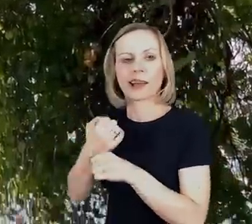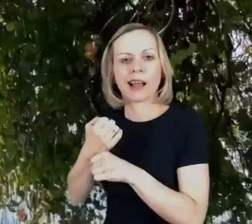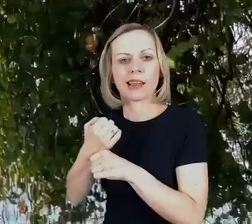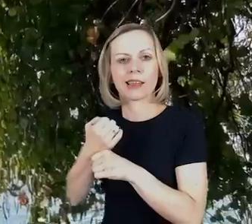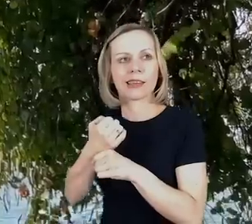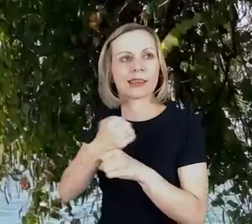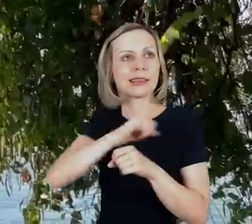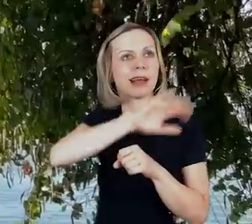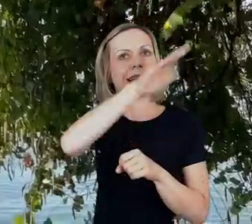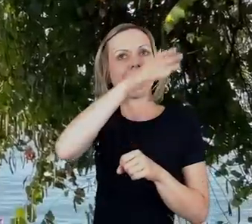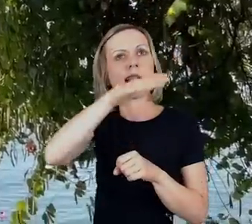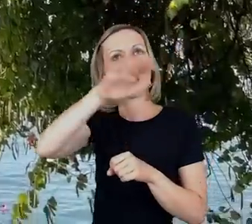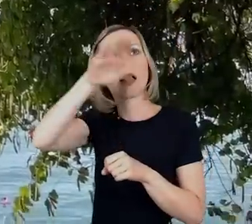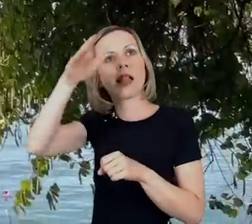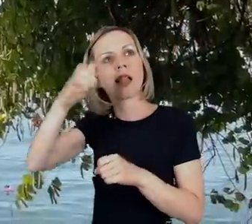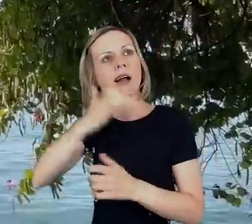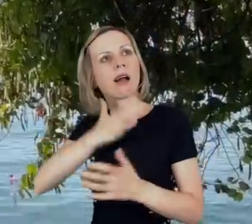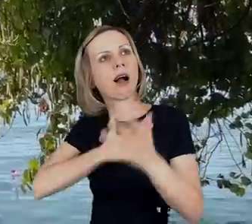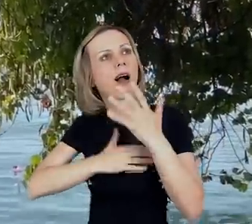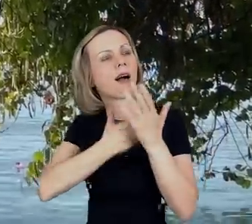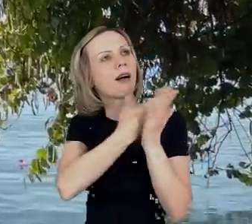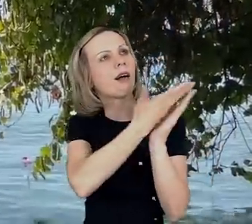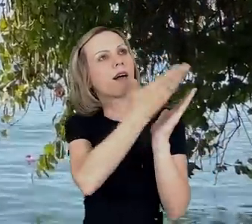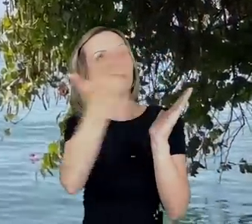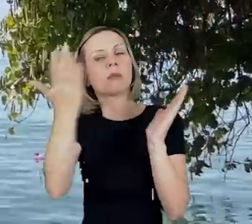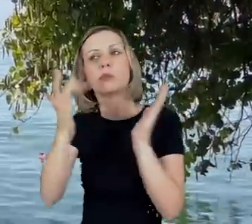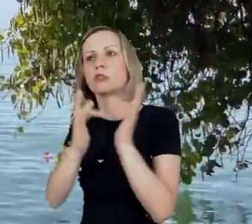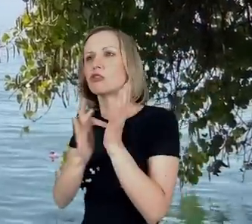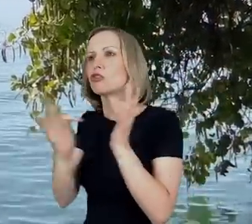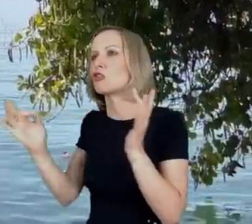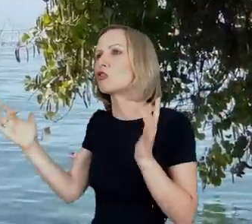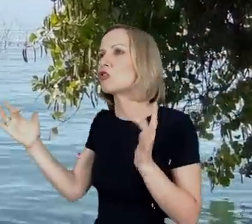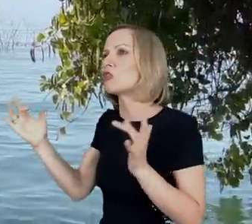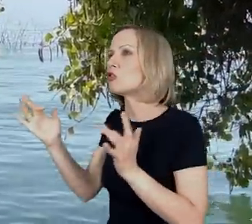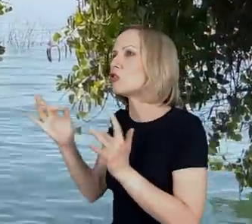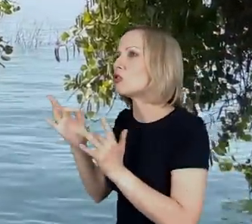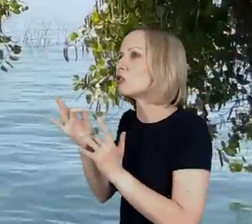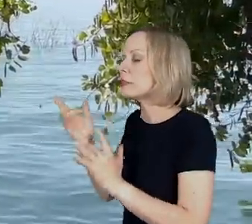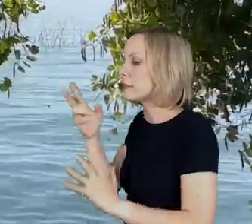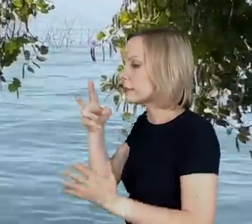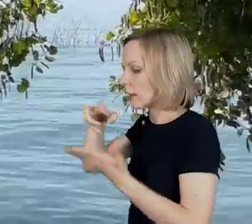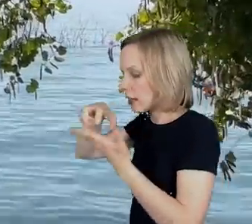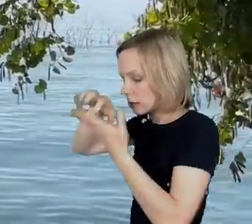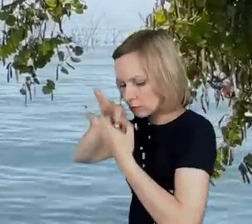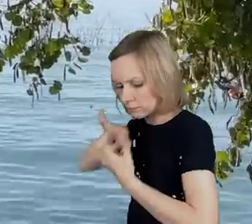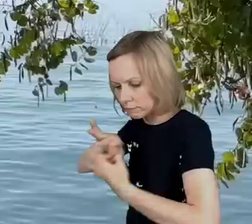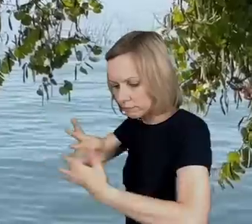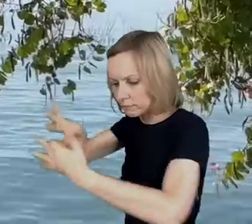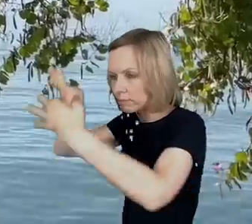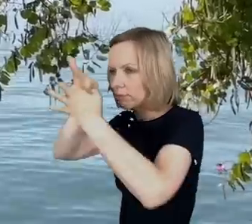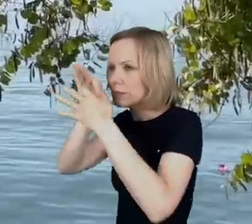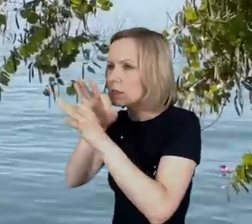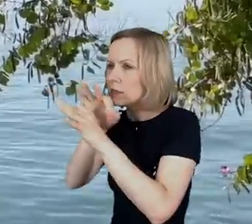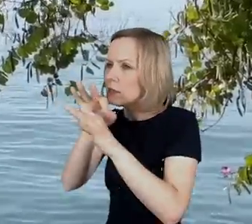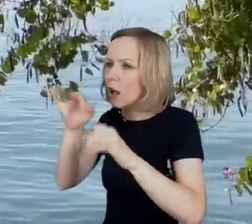of hills above, where Jesus knelt to share with thee the silence of